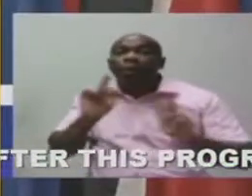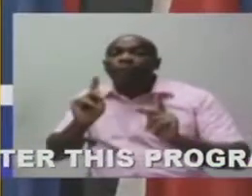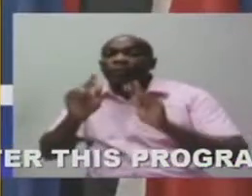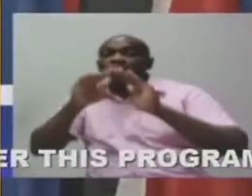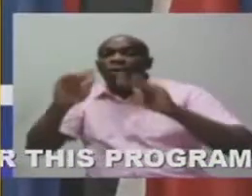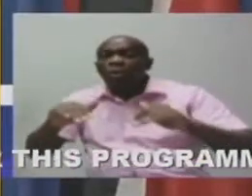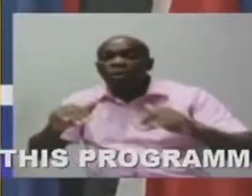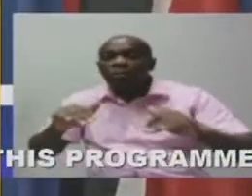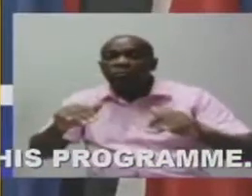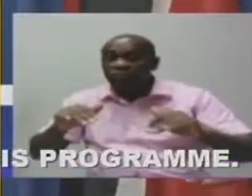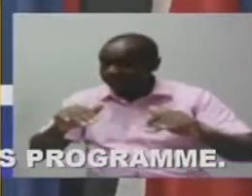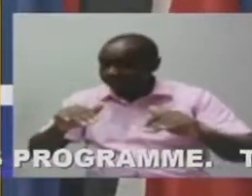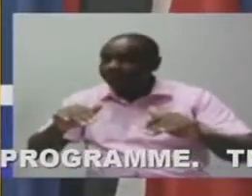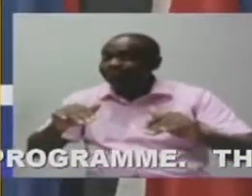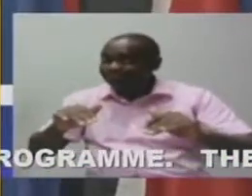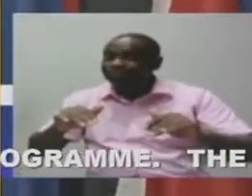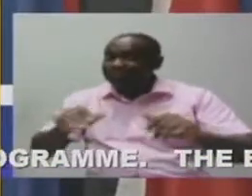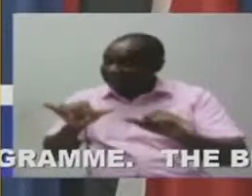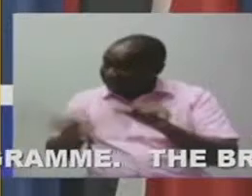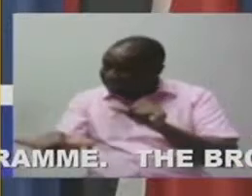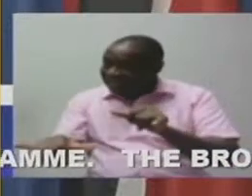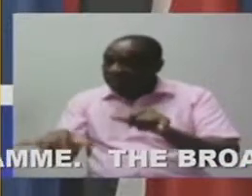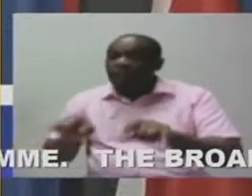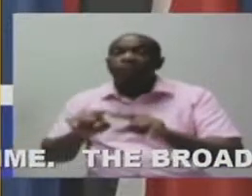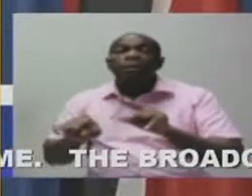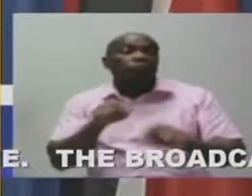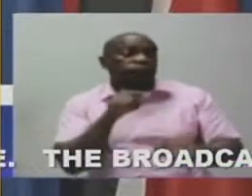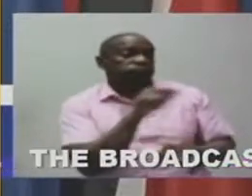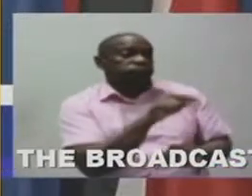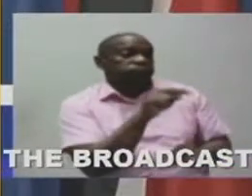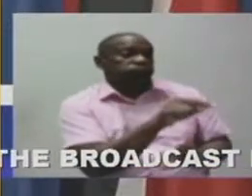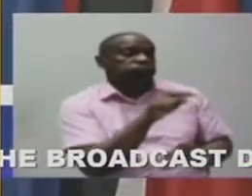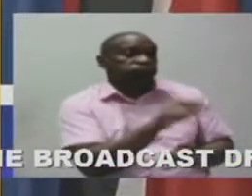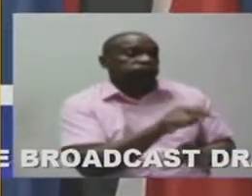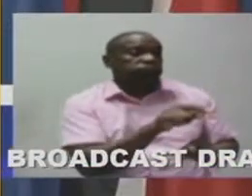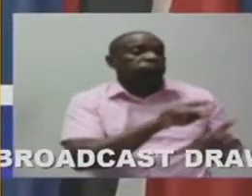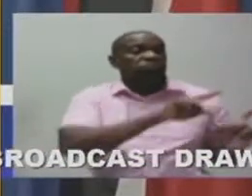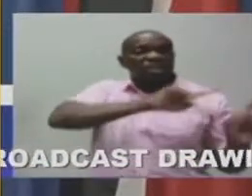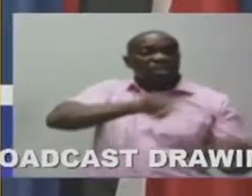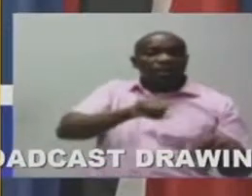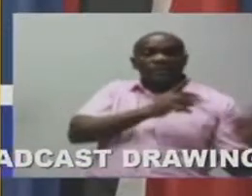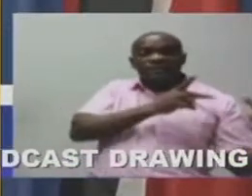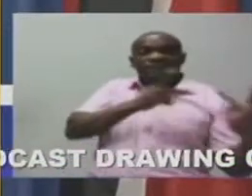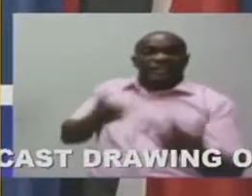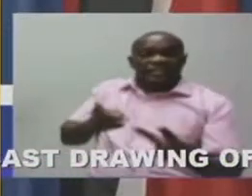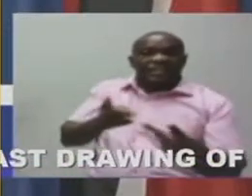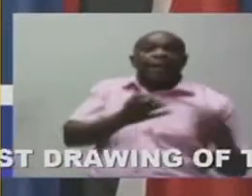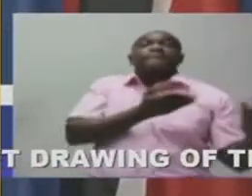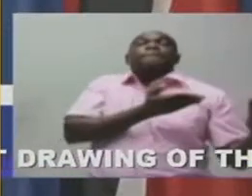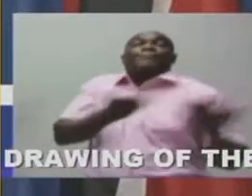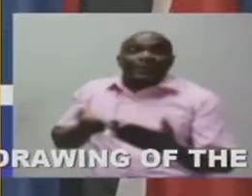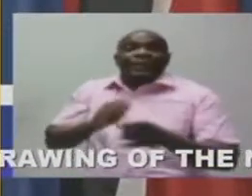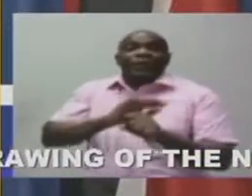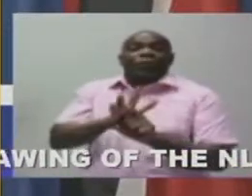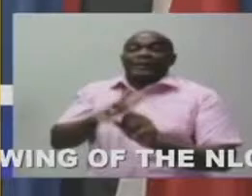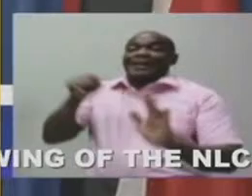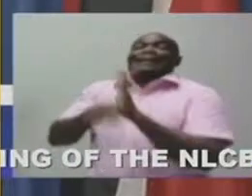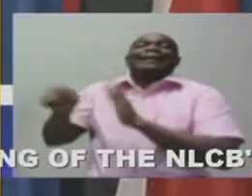brought it, and they couldn't resist it. They said didn't survive. And therefore, that is a cohort of